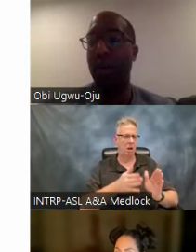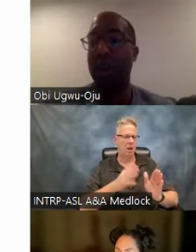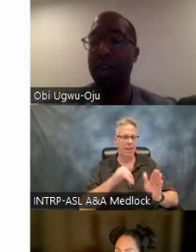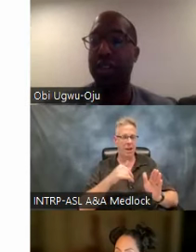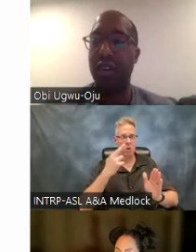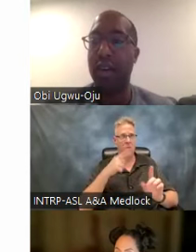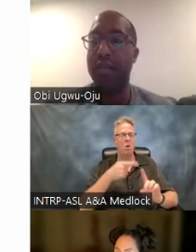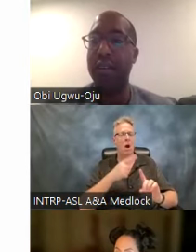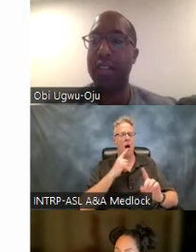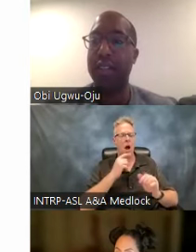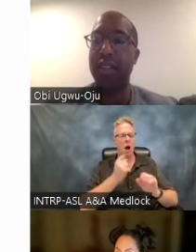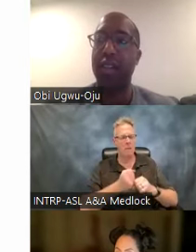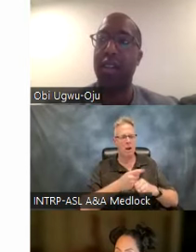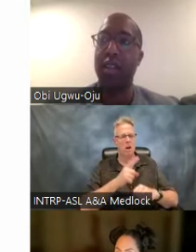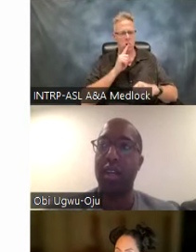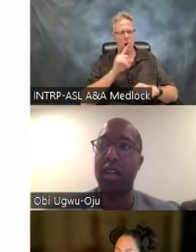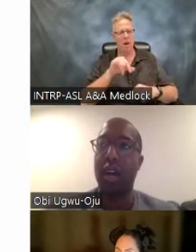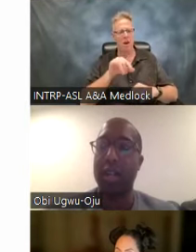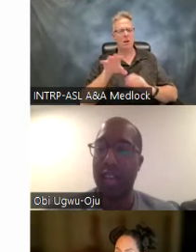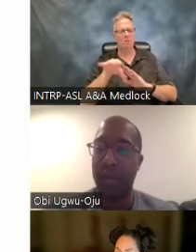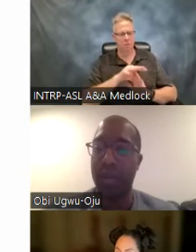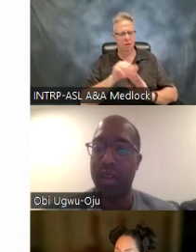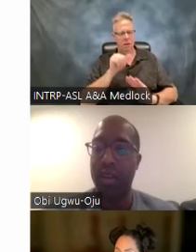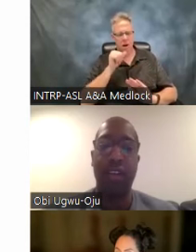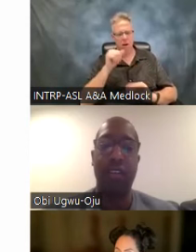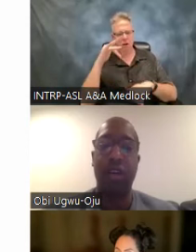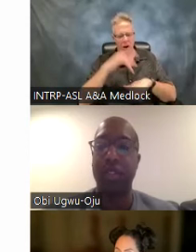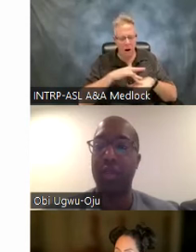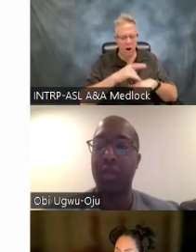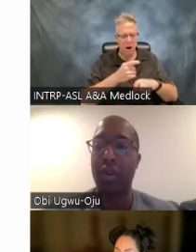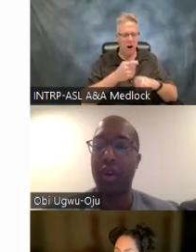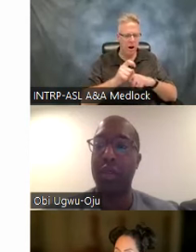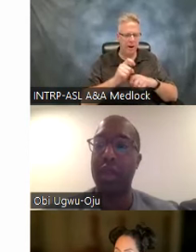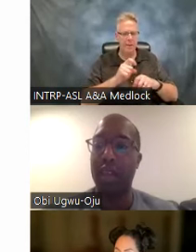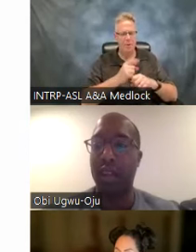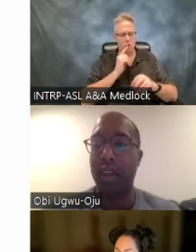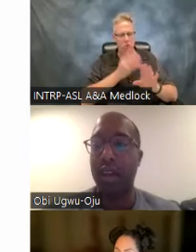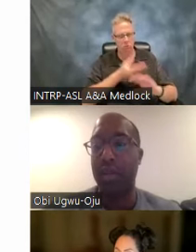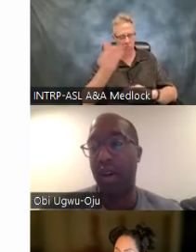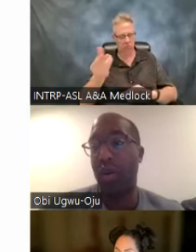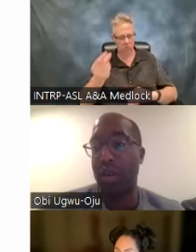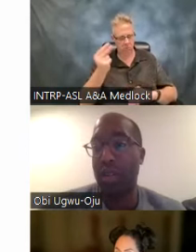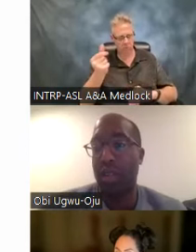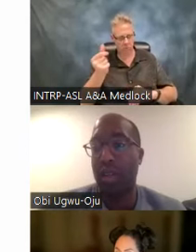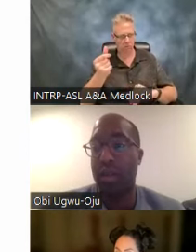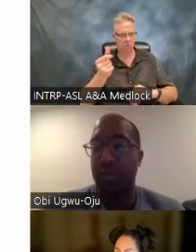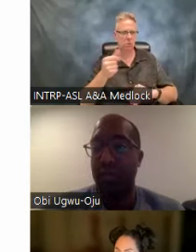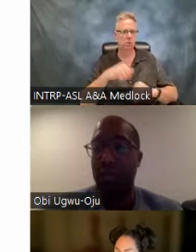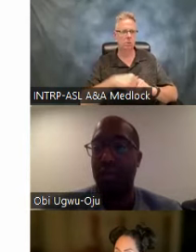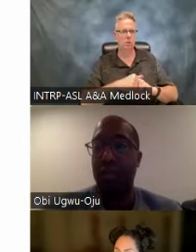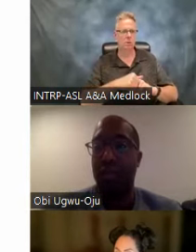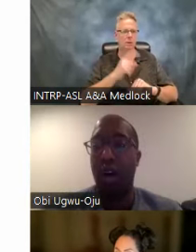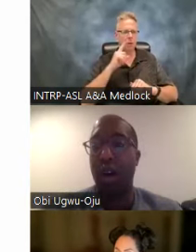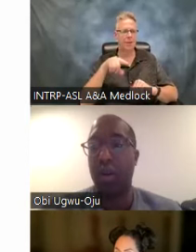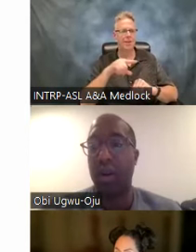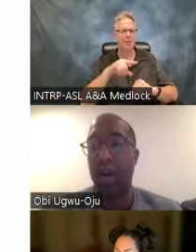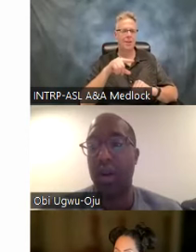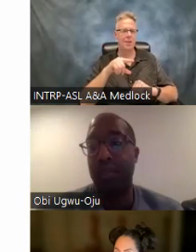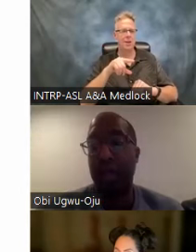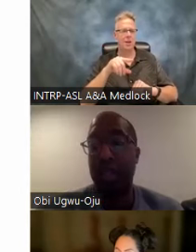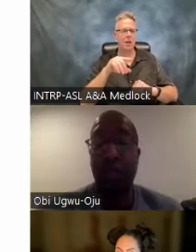saying a way to ensure that footage is not tampered with and available to the board immediately. Being owners is a